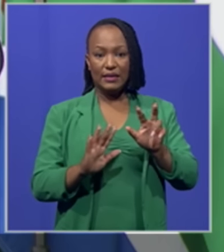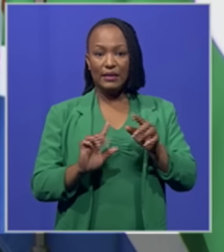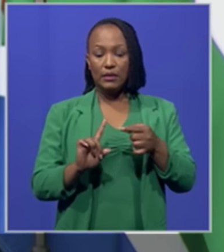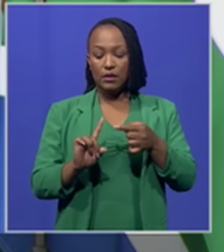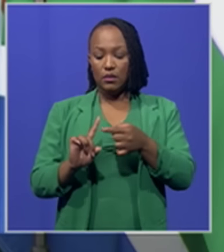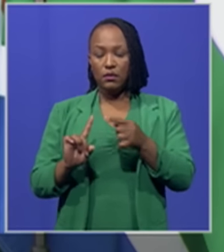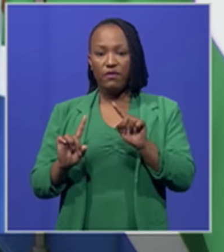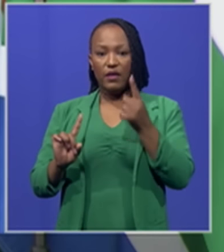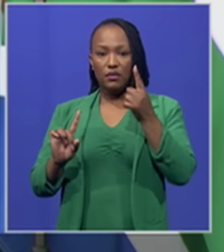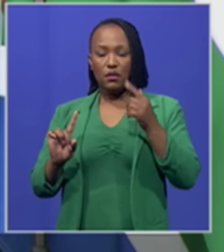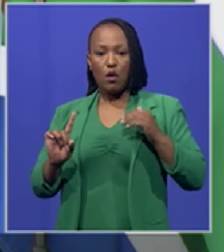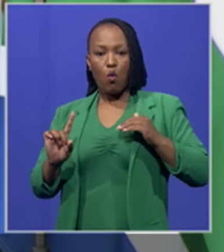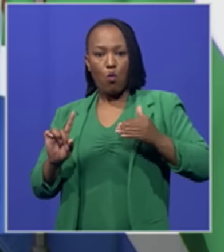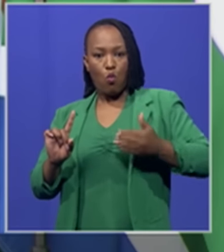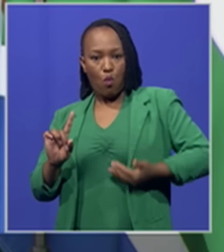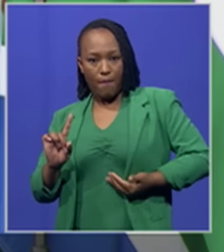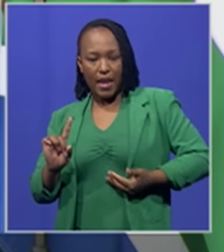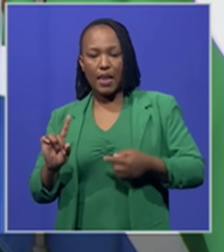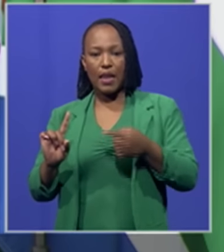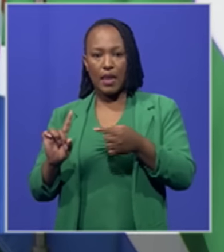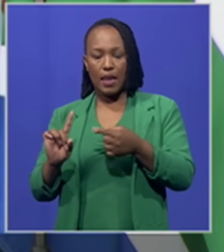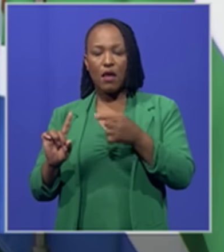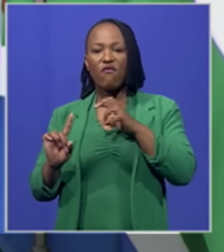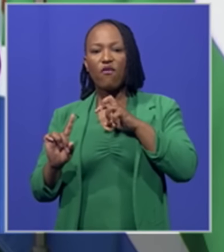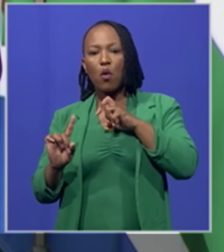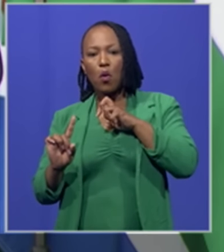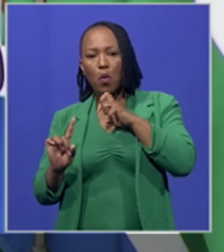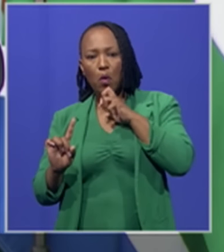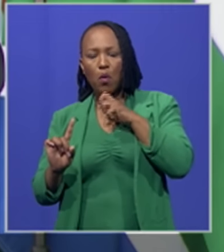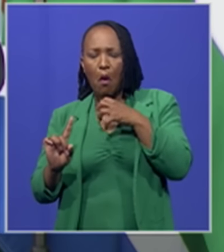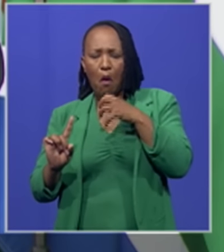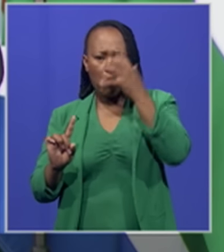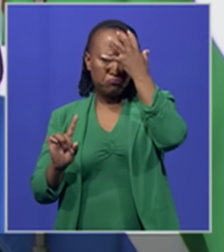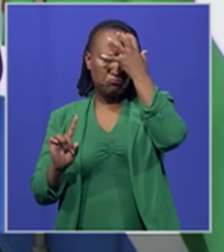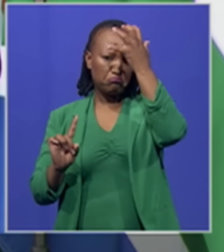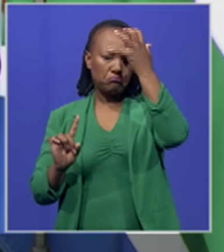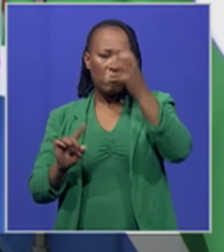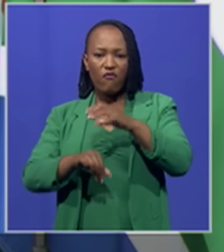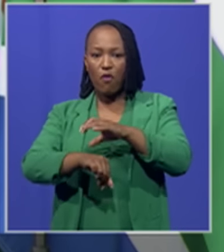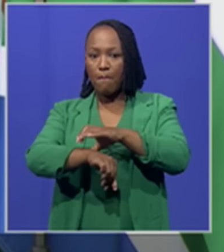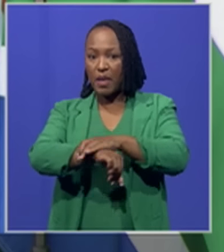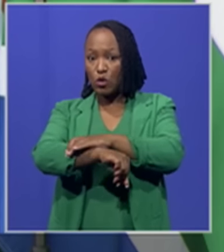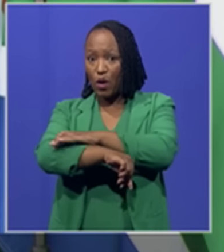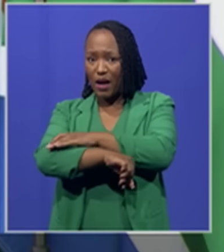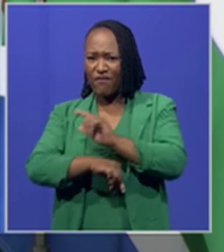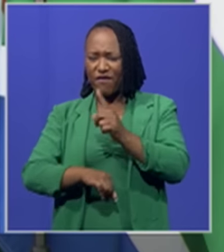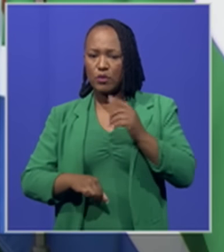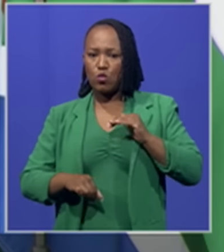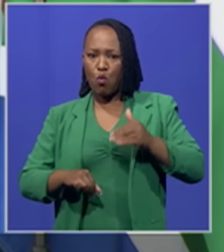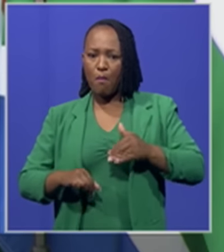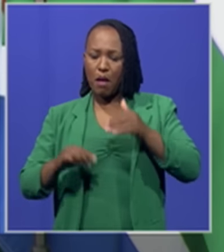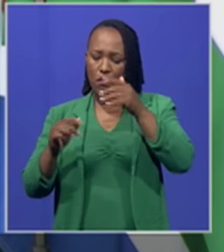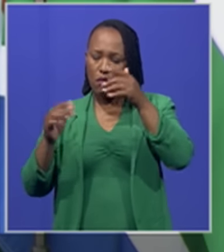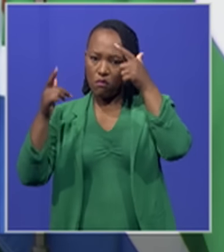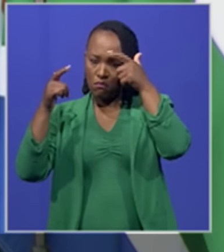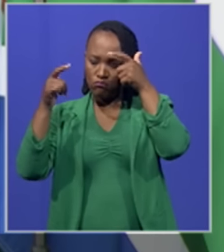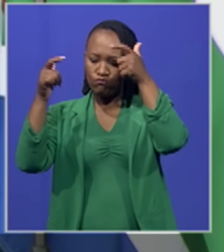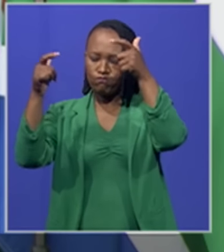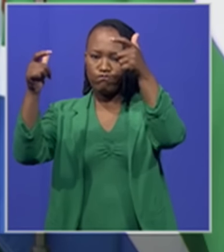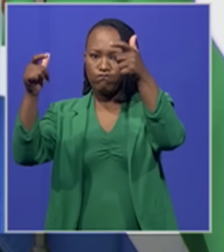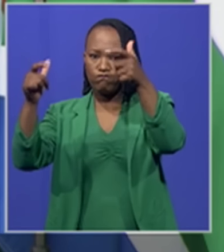first female Hosi of the Batsonga, history was made. When the Constitutional